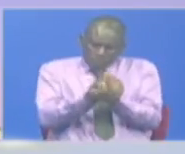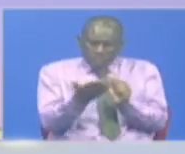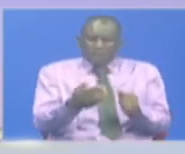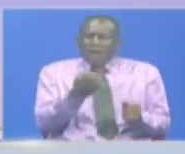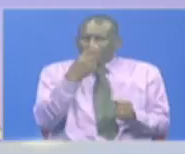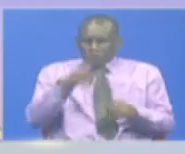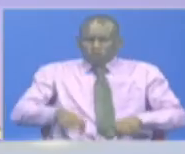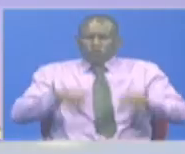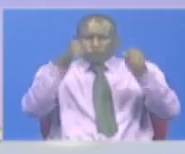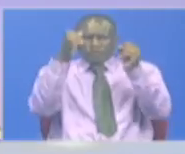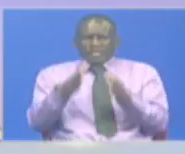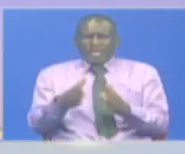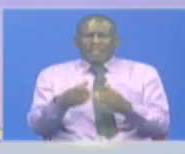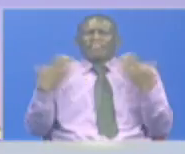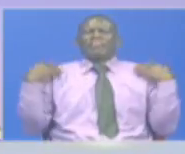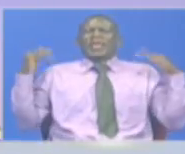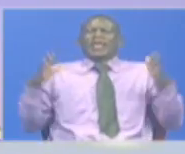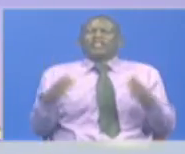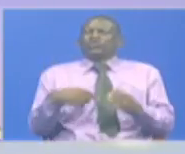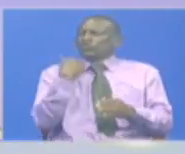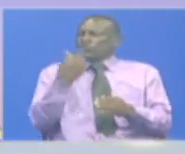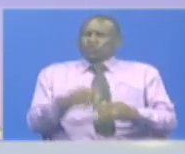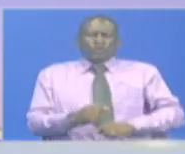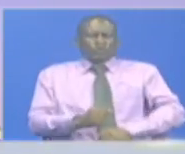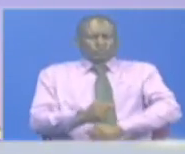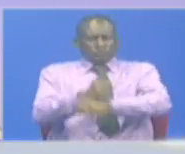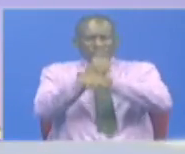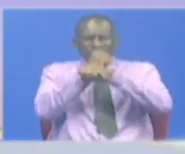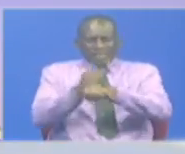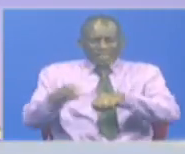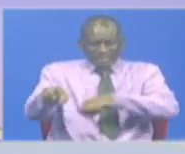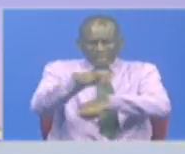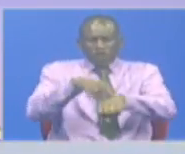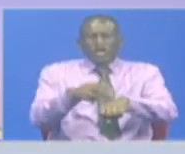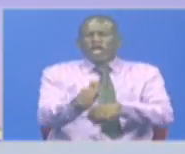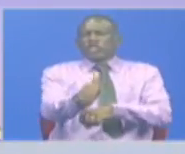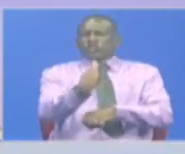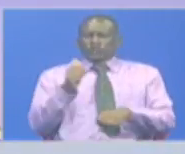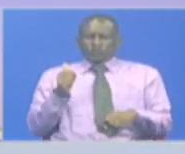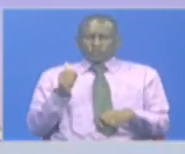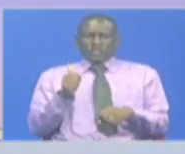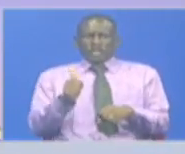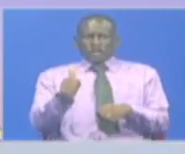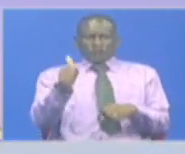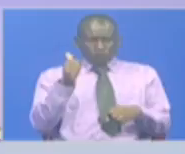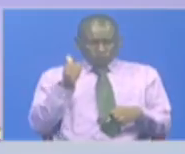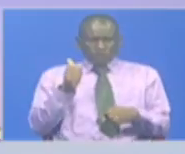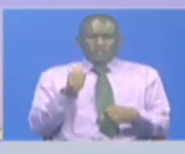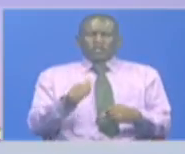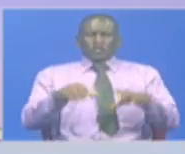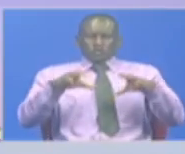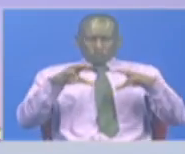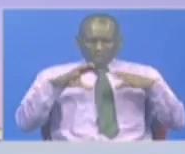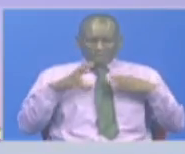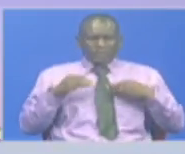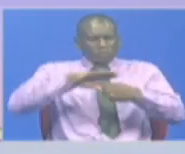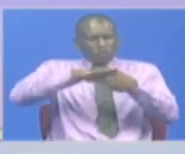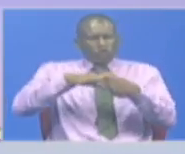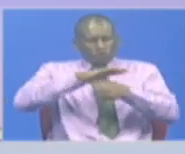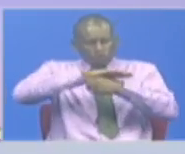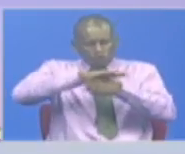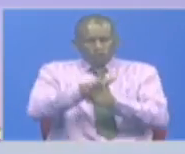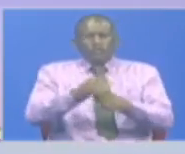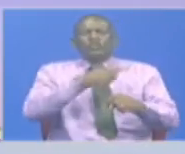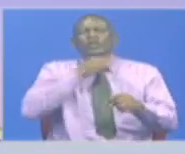stubborn angels holding the pulse of a nation and refusing to yield to a stealthy killer. Our Coast reporter Kevin Mutai